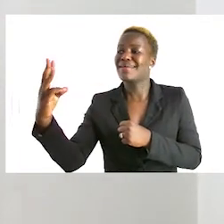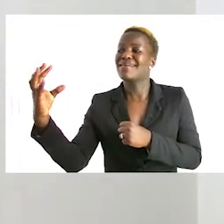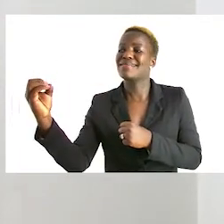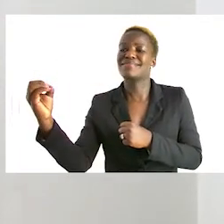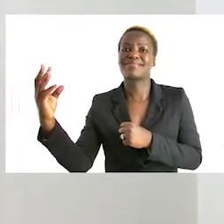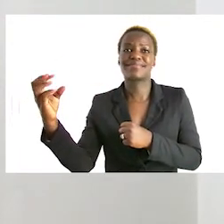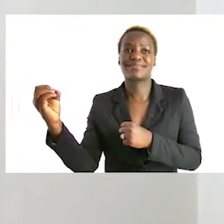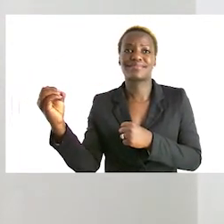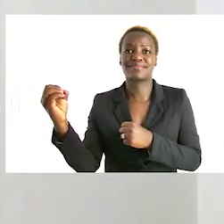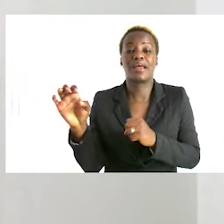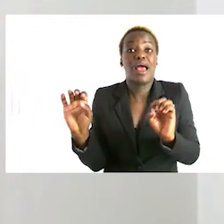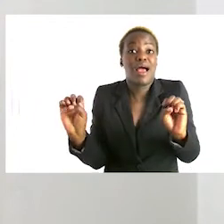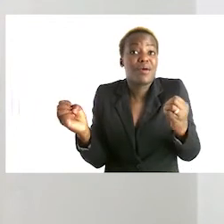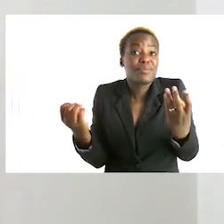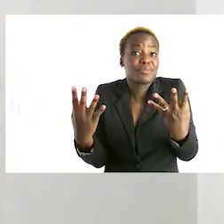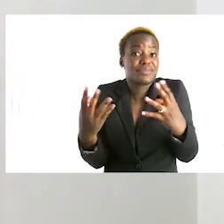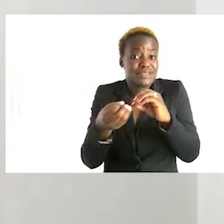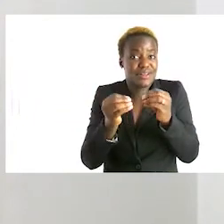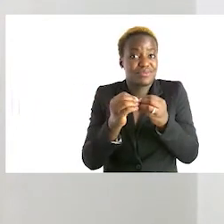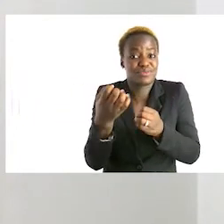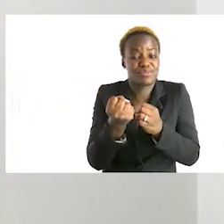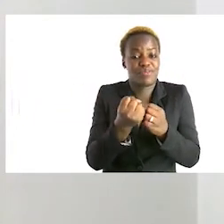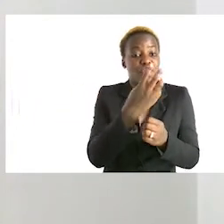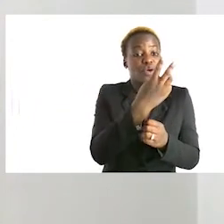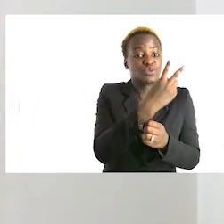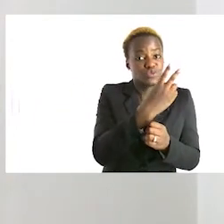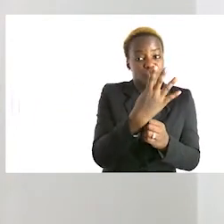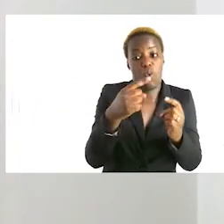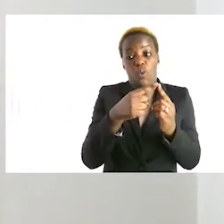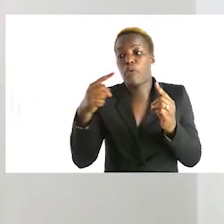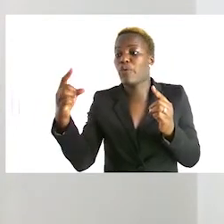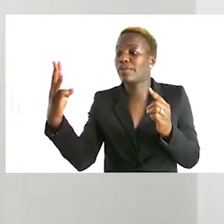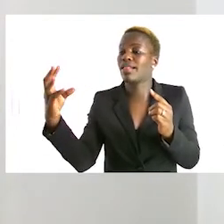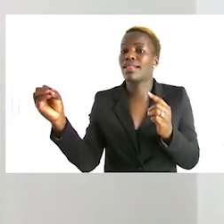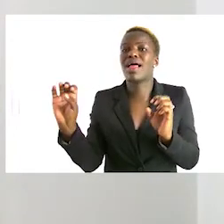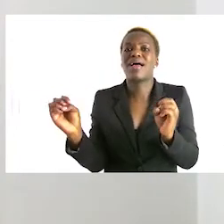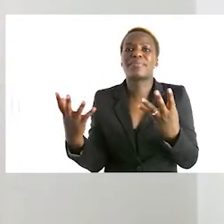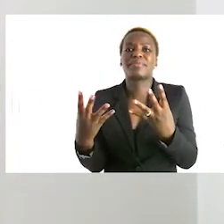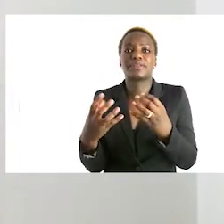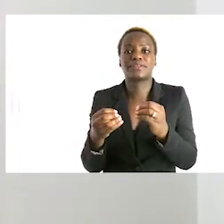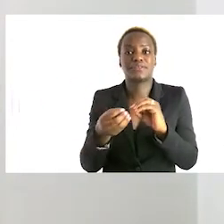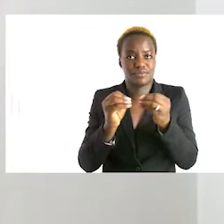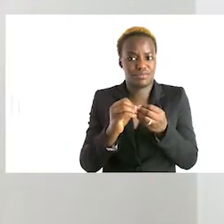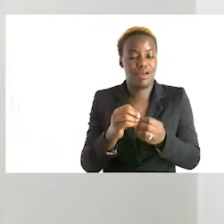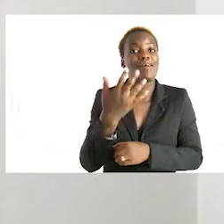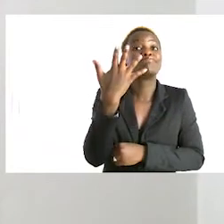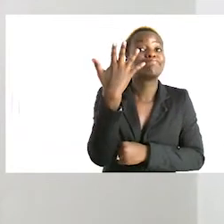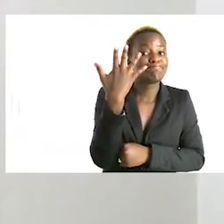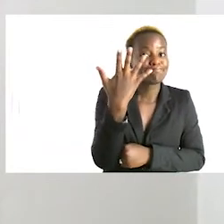here. How many numbers do we find here between 24 and a 30? 5 numbers, and they